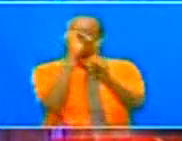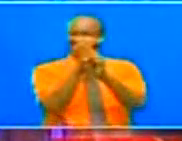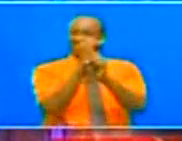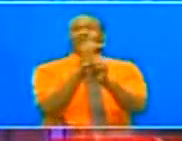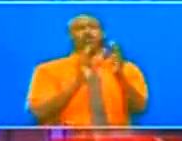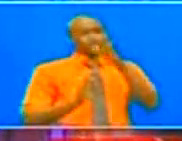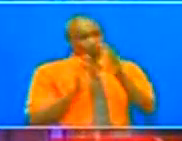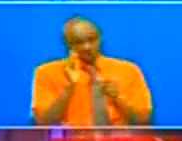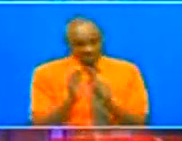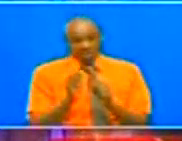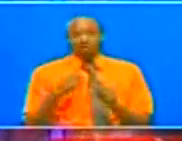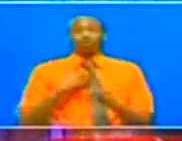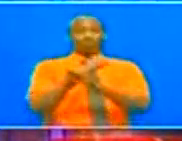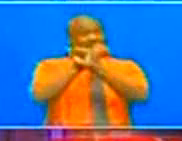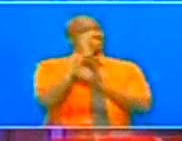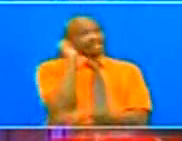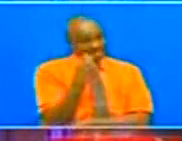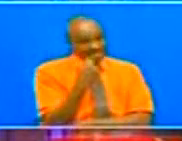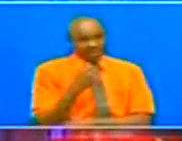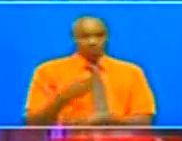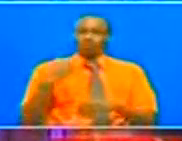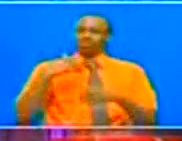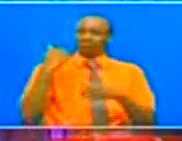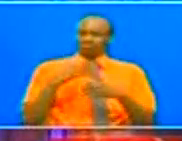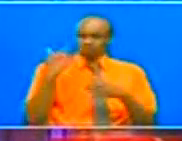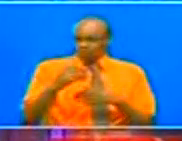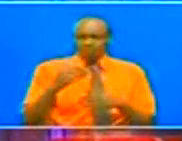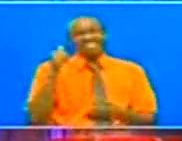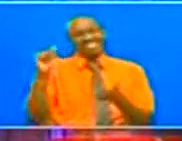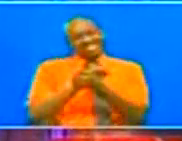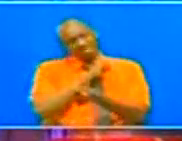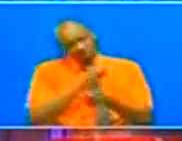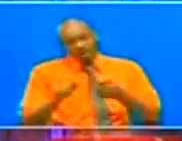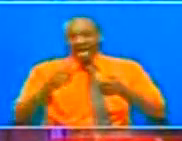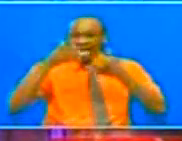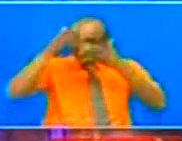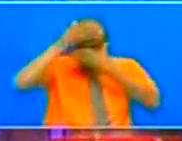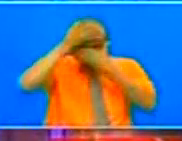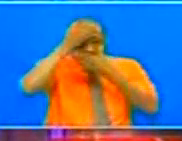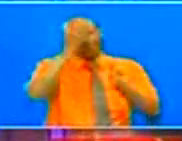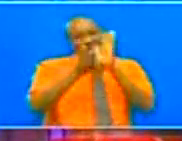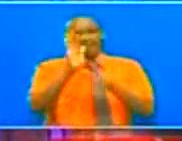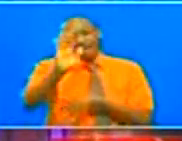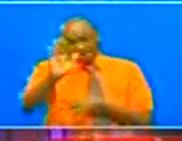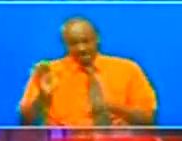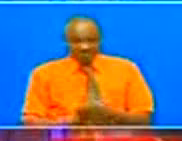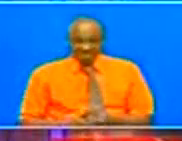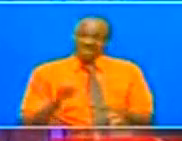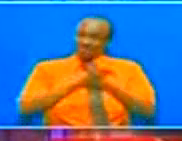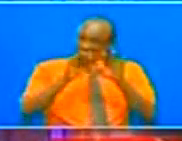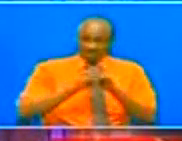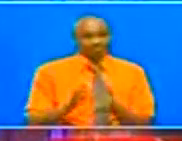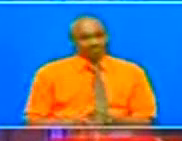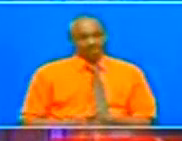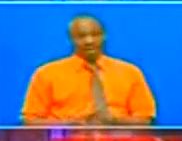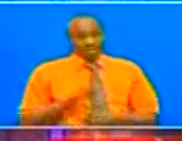was to secure Kenya, create a buffer zone, destroy the Al-Shabaab infrastructure. From